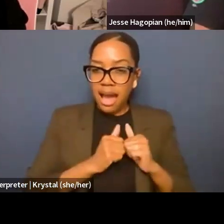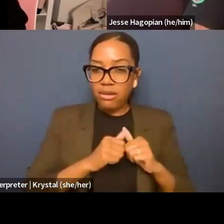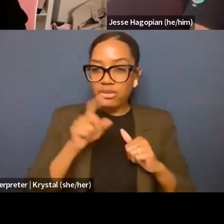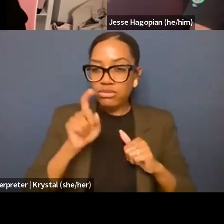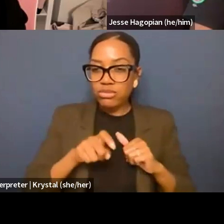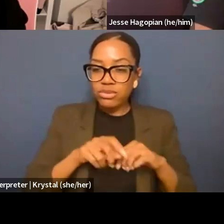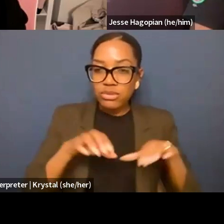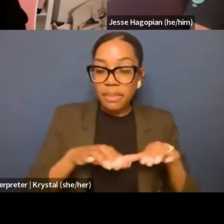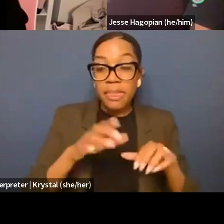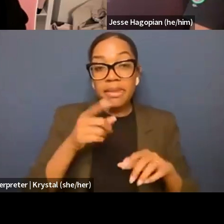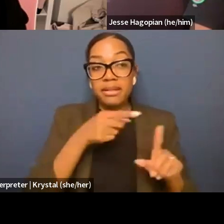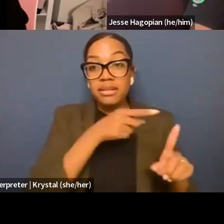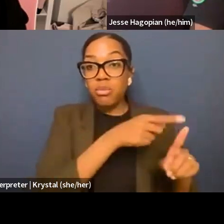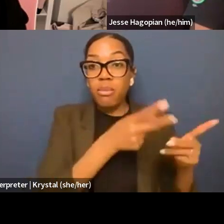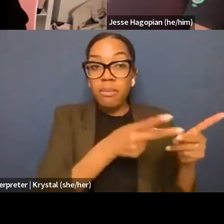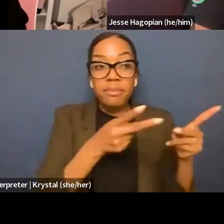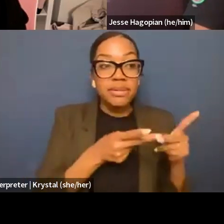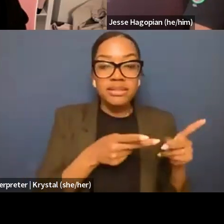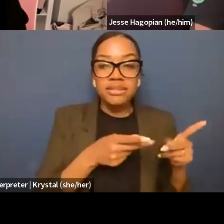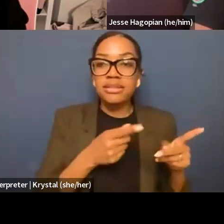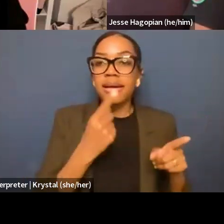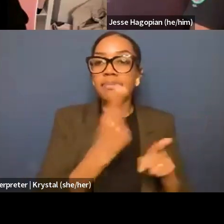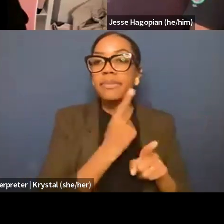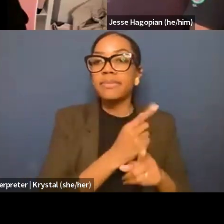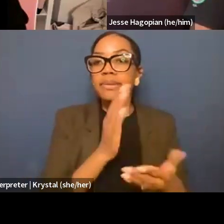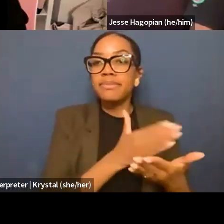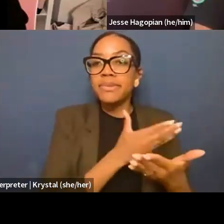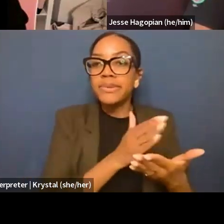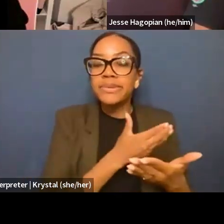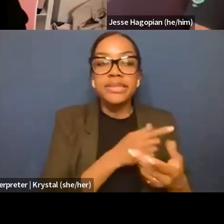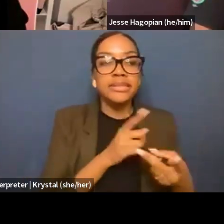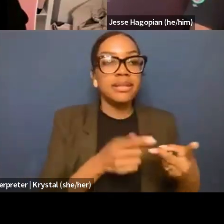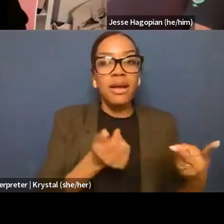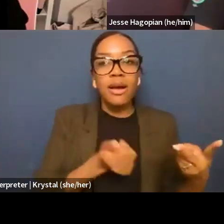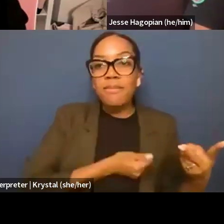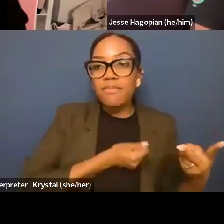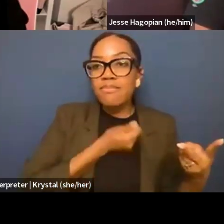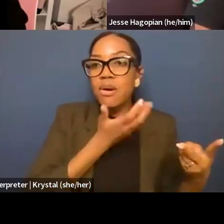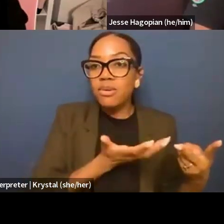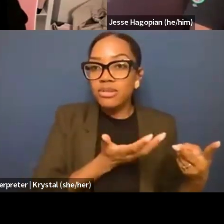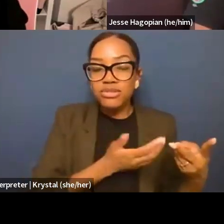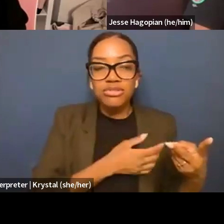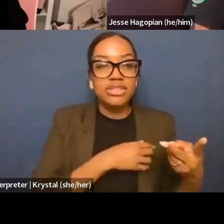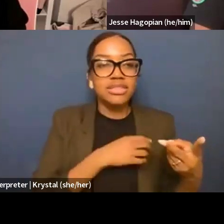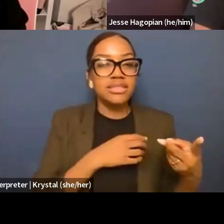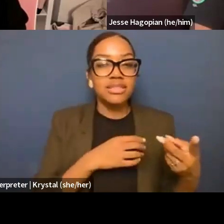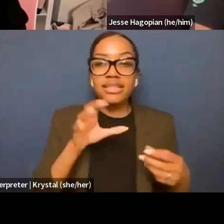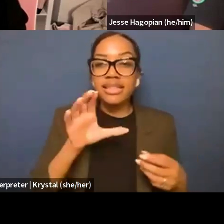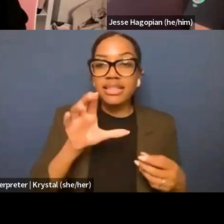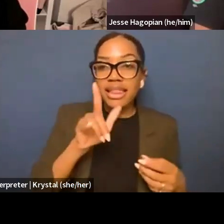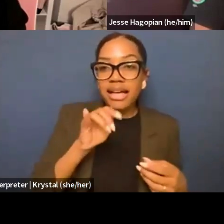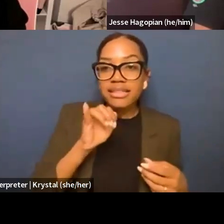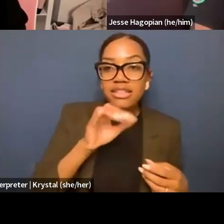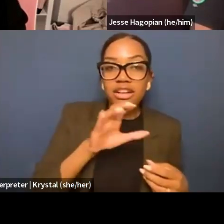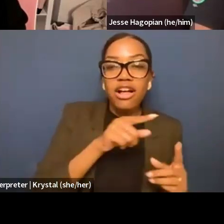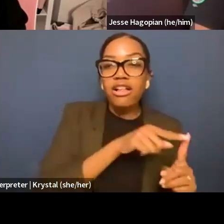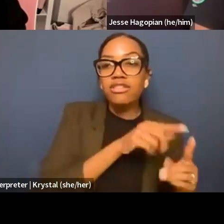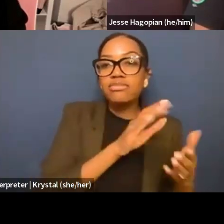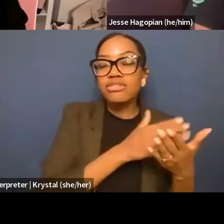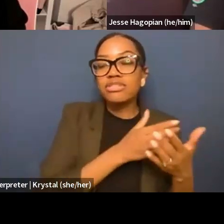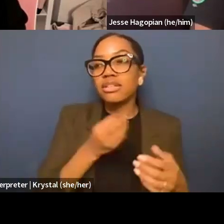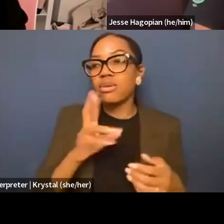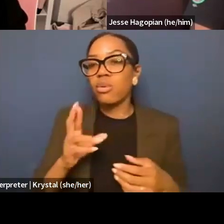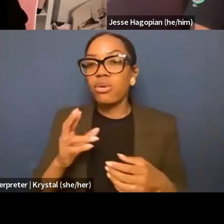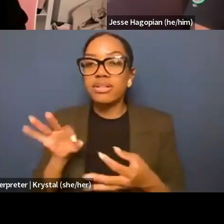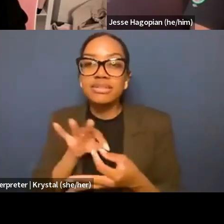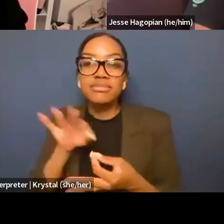forms and dialect poetry and sort of the classical, but also the tradition of the spirituals. And so I do think